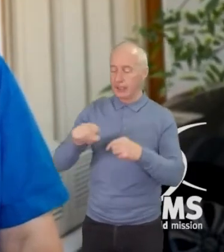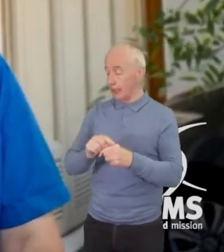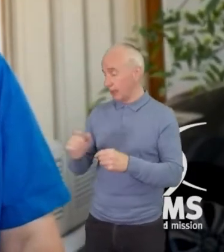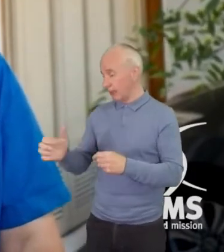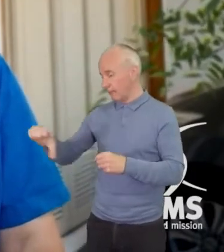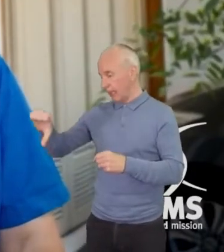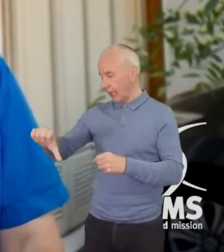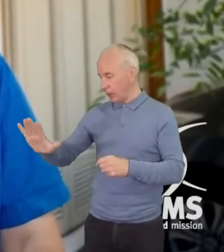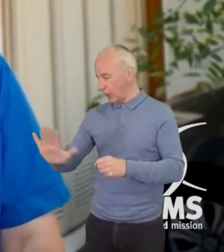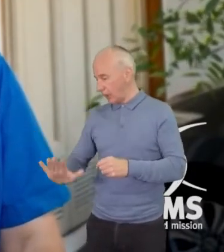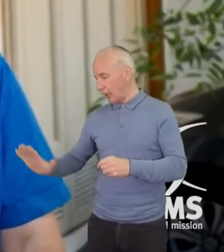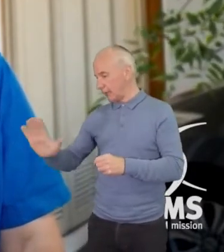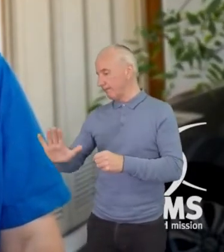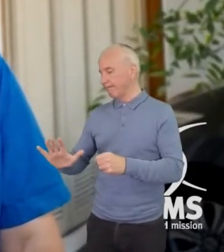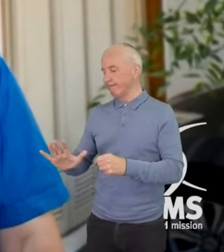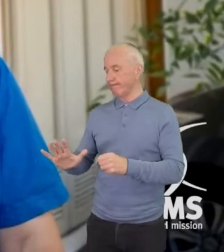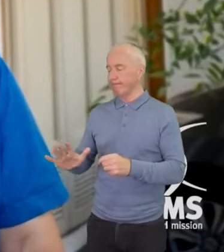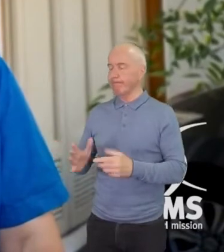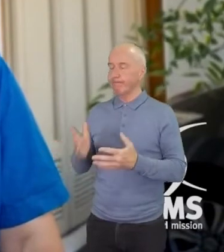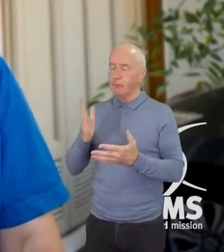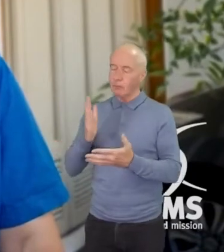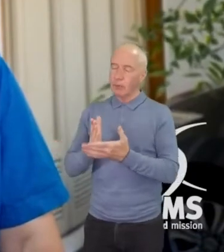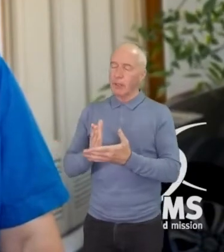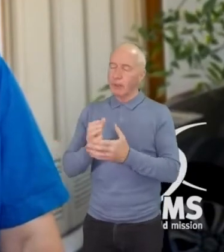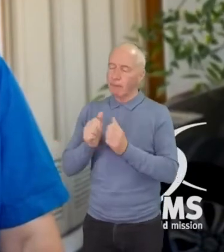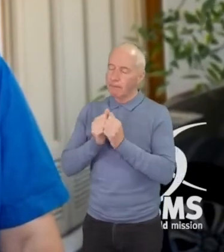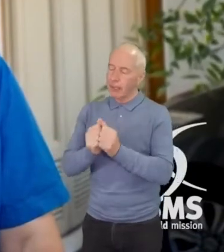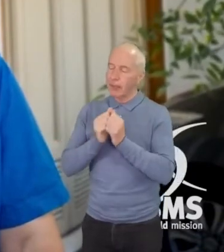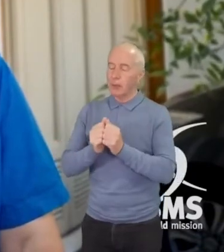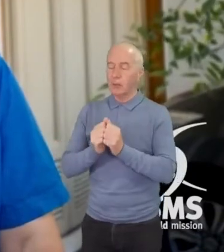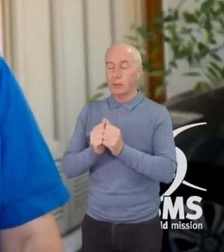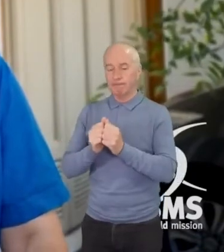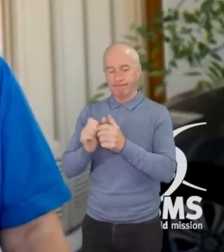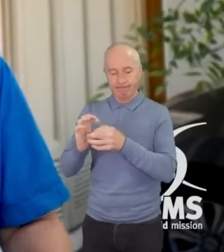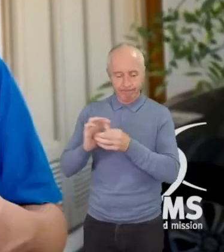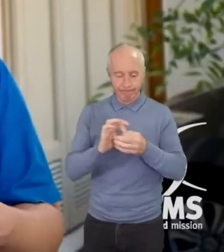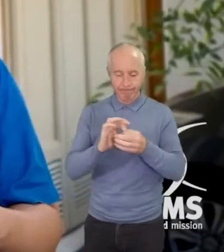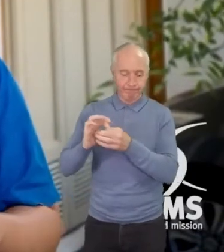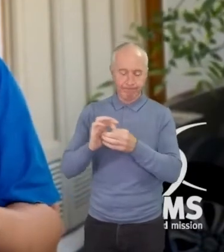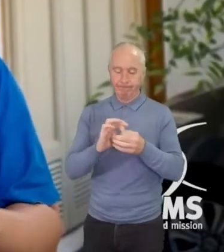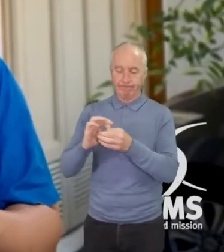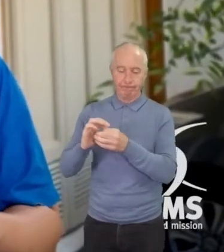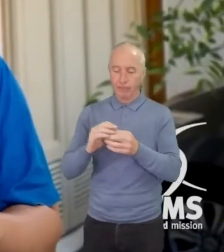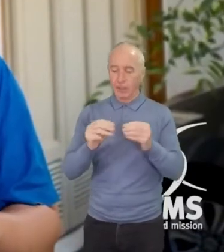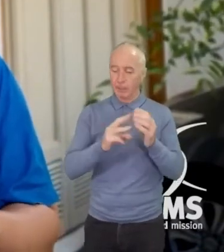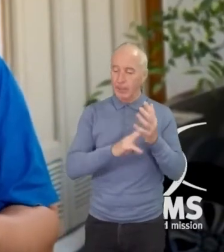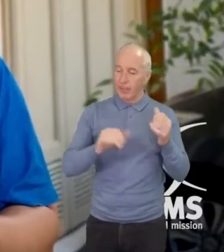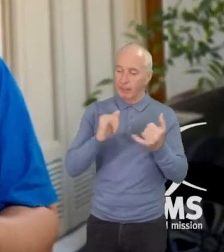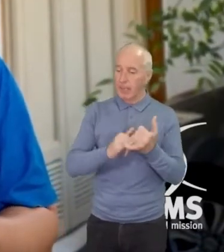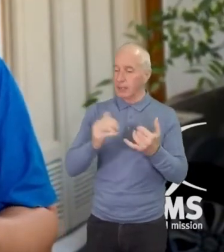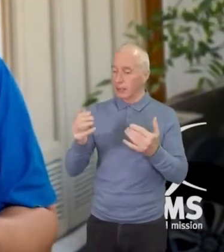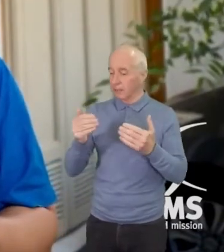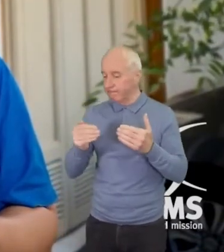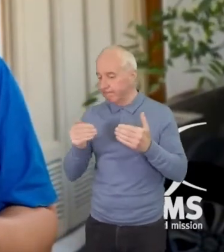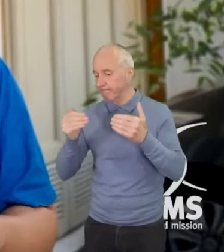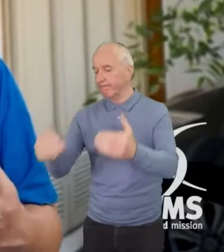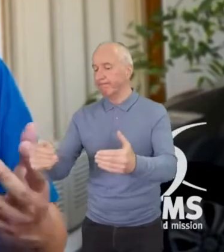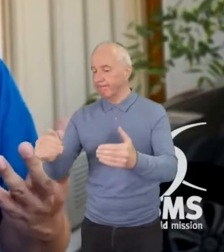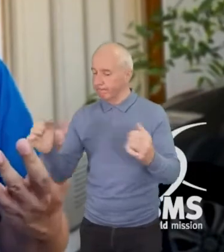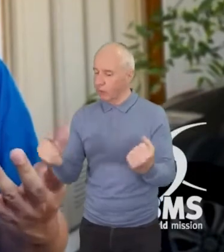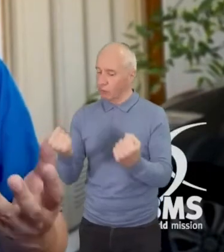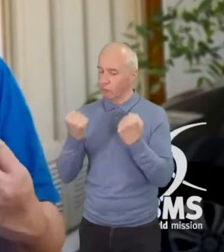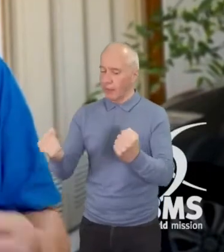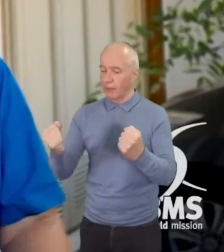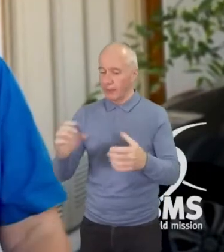Pacific for God's glory. So we really value our partnership and look forward to strengthen and develop our collaboration,